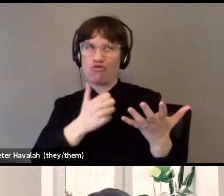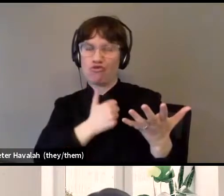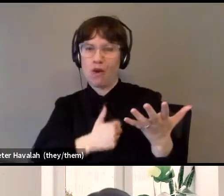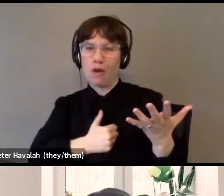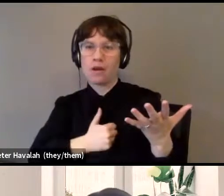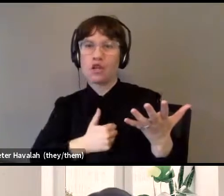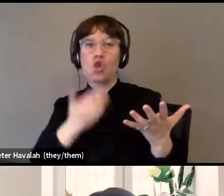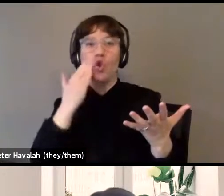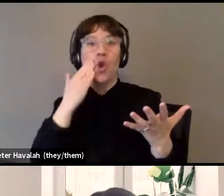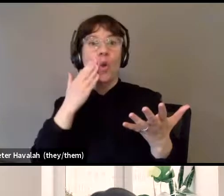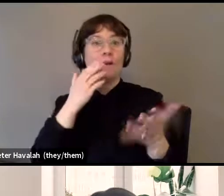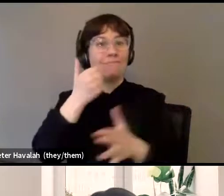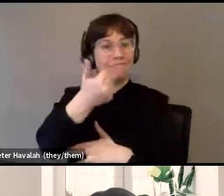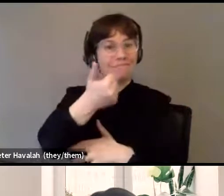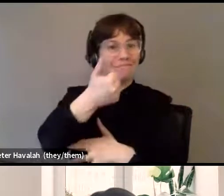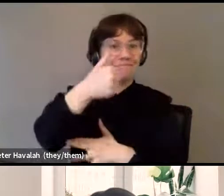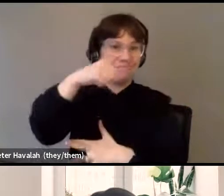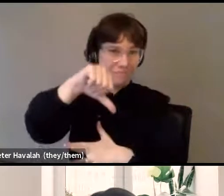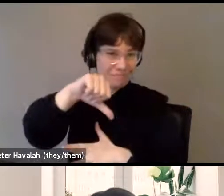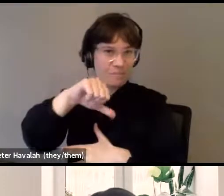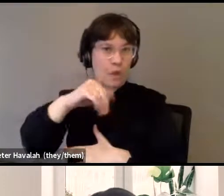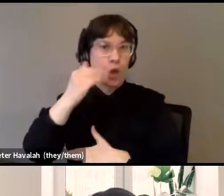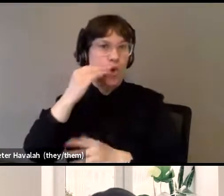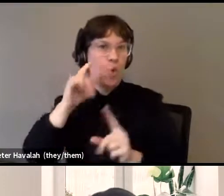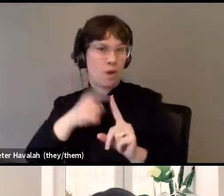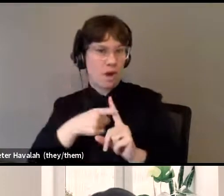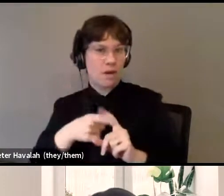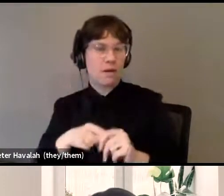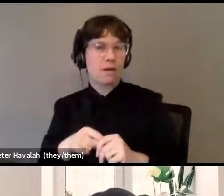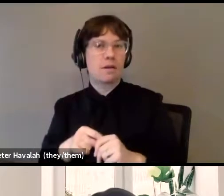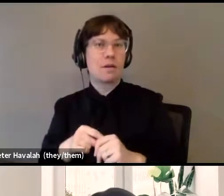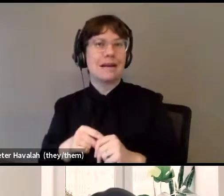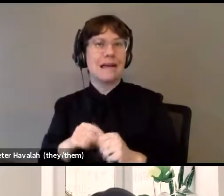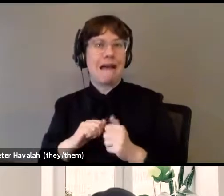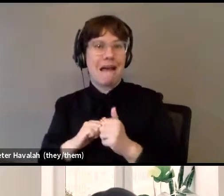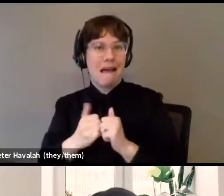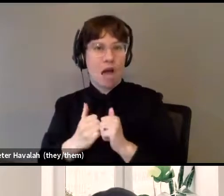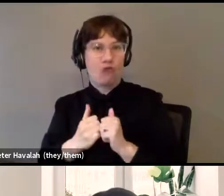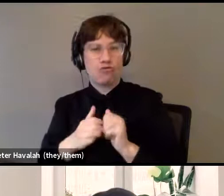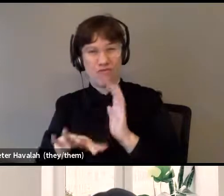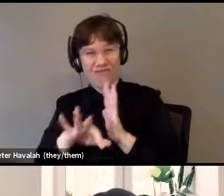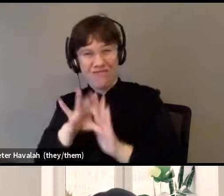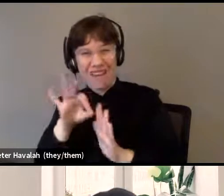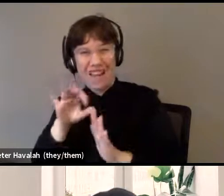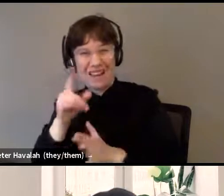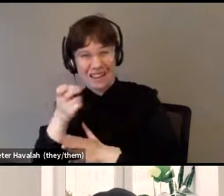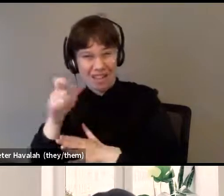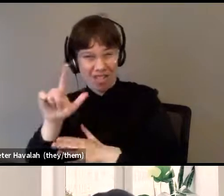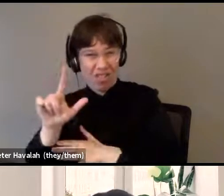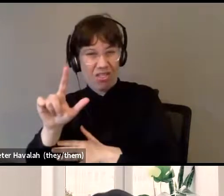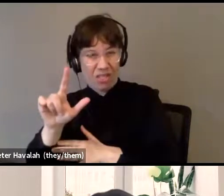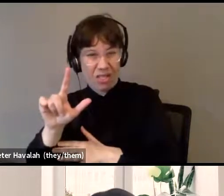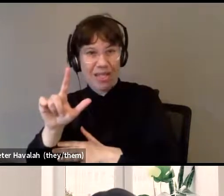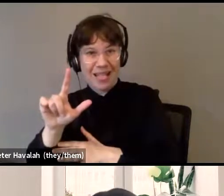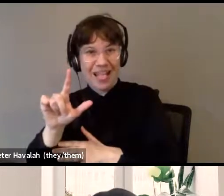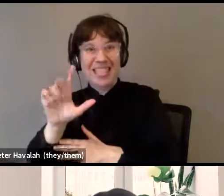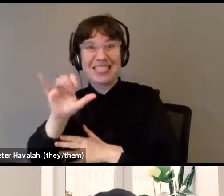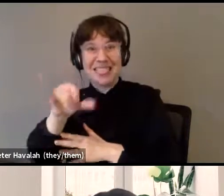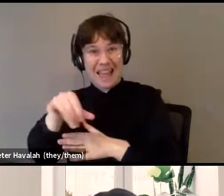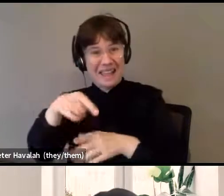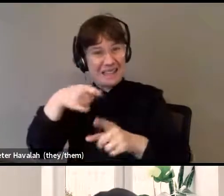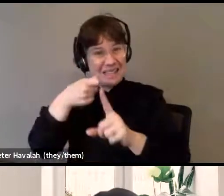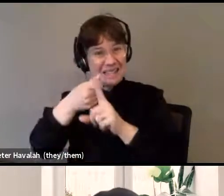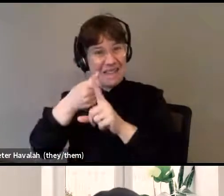knowing when to say yes, when to say no, when and how to look for deals. And that's how we've been able